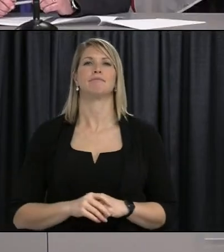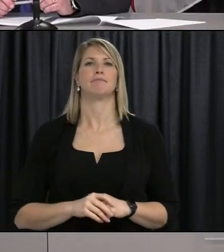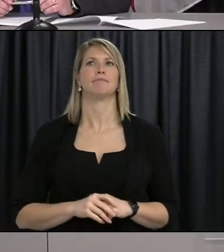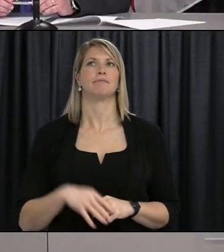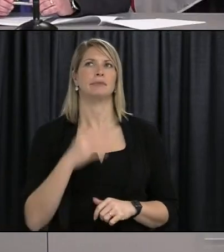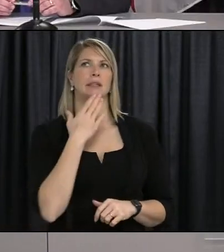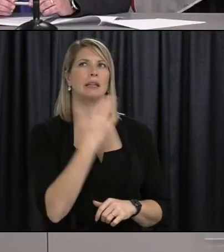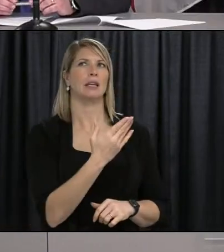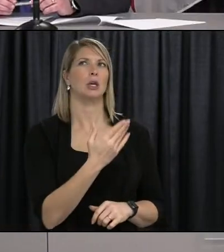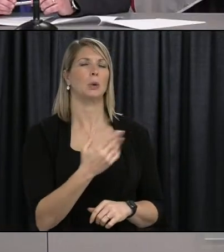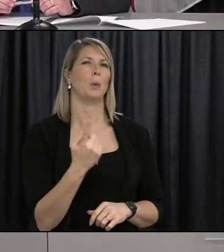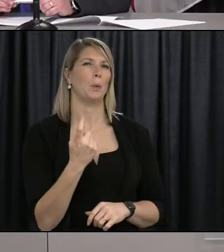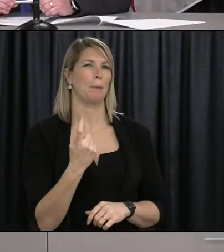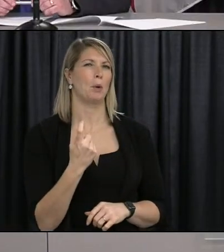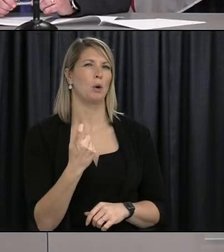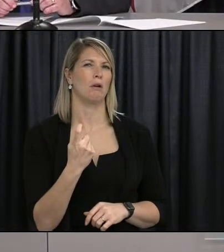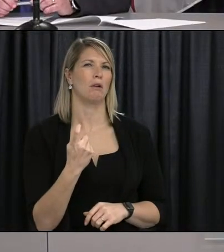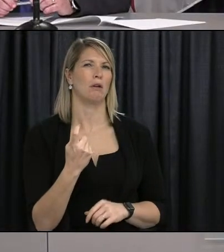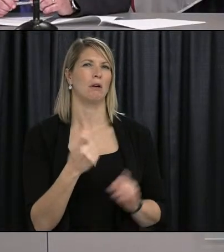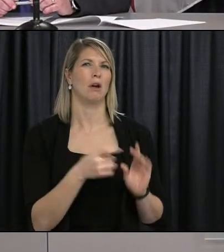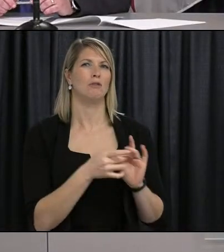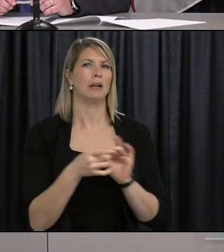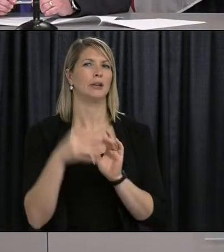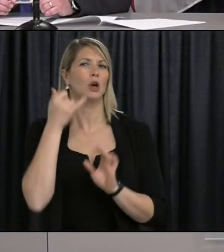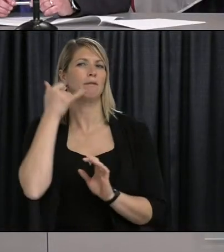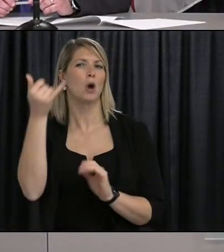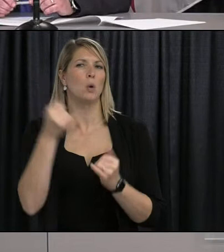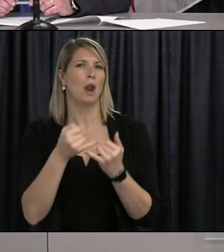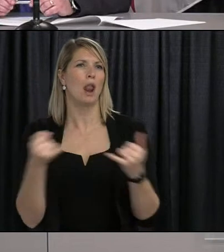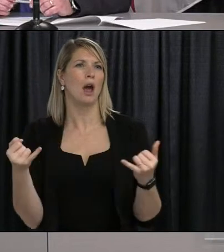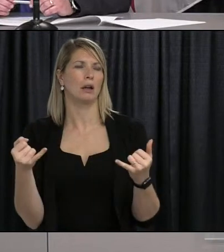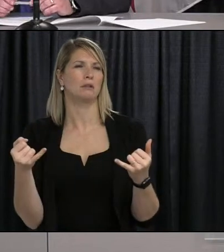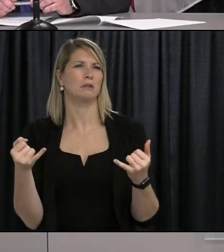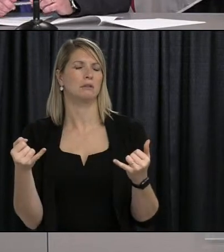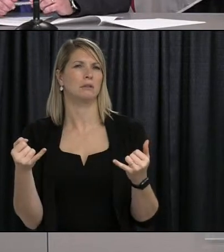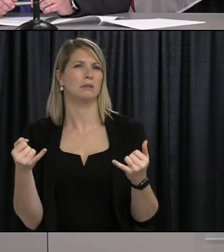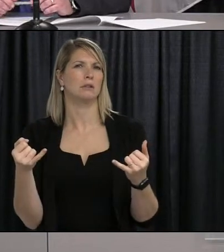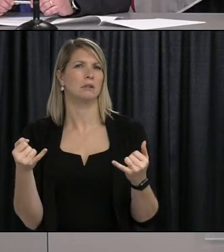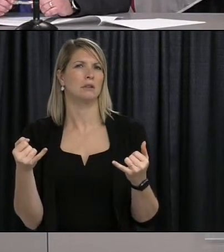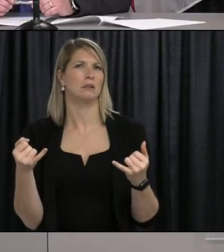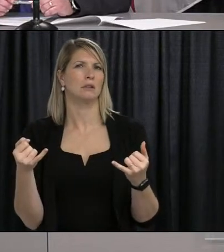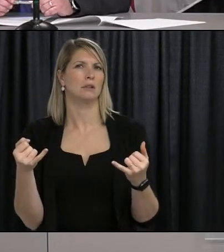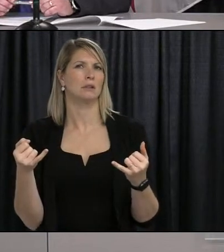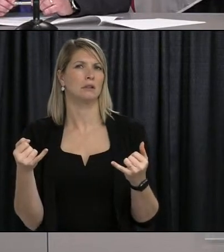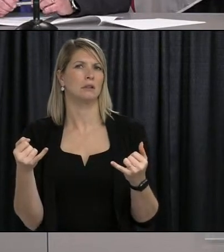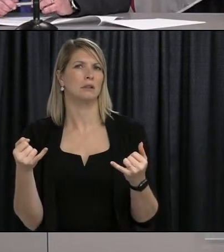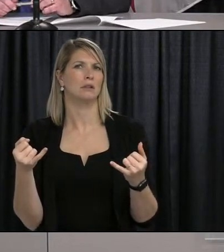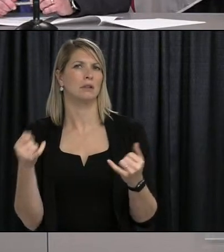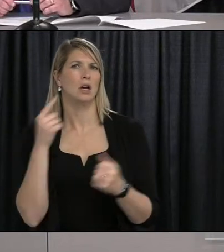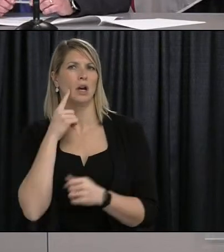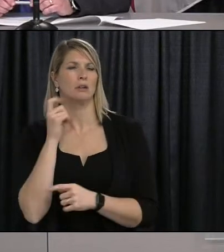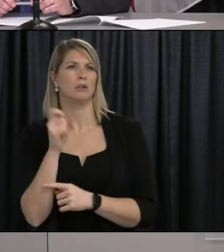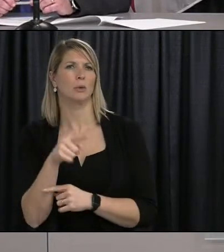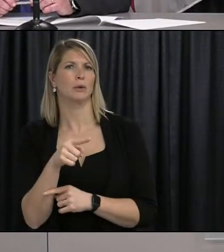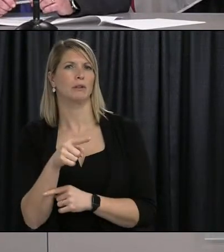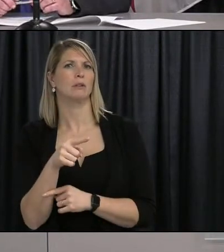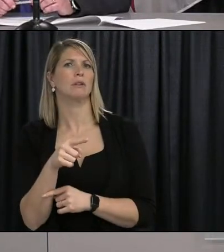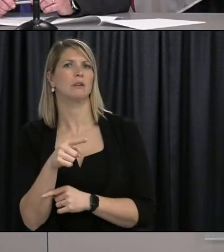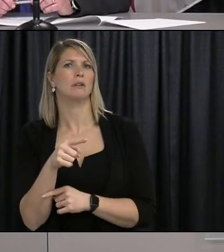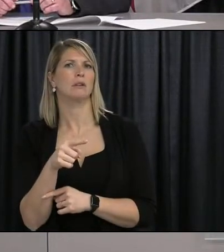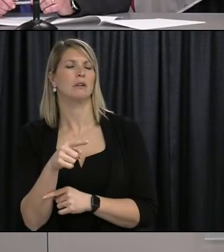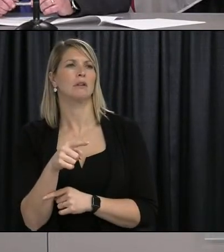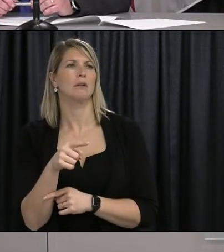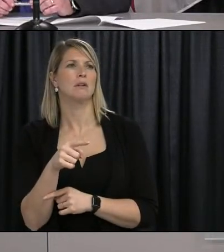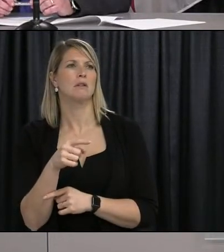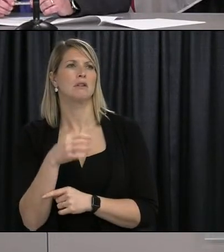Thank you. And I just one other one regarding the timeline with the 2 days close. Obviously, I know we're kind of making it work as